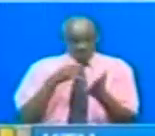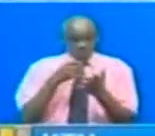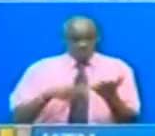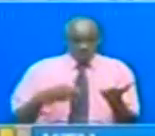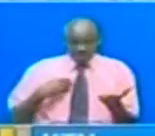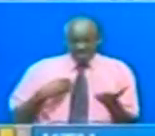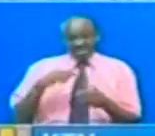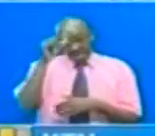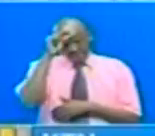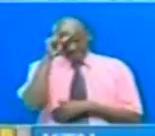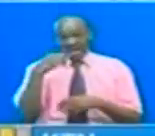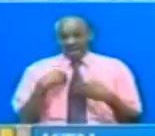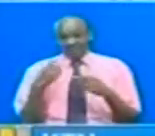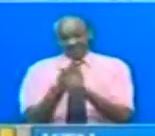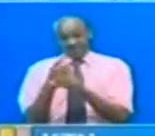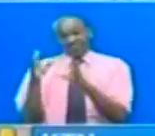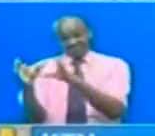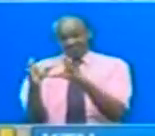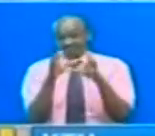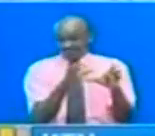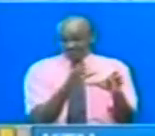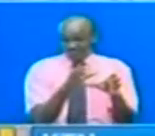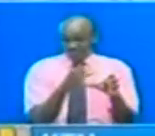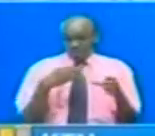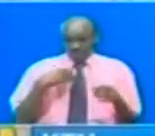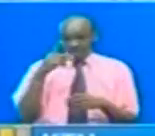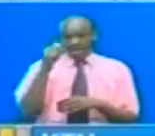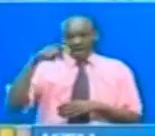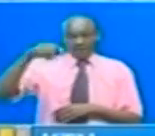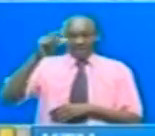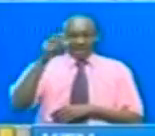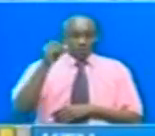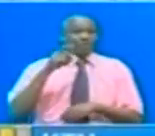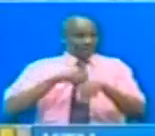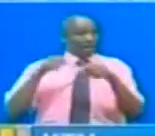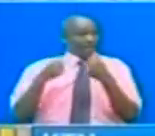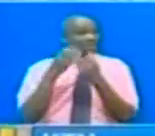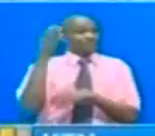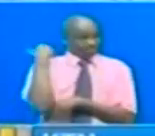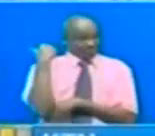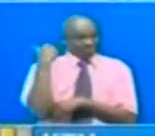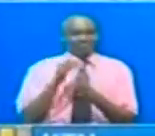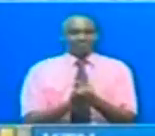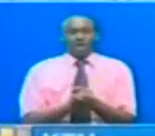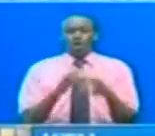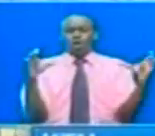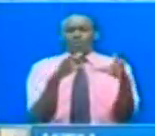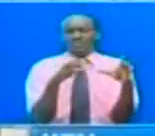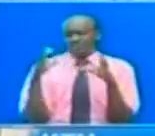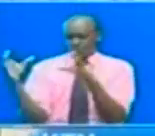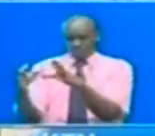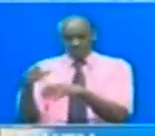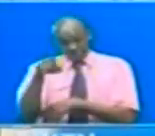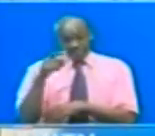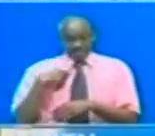of government arms that had been taken by bandits, especially in Kapedo and Baragoi attacks. Communities will be involved in